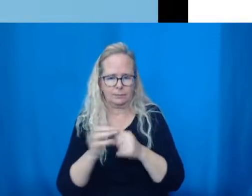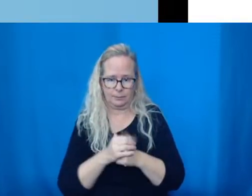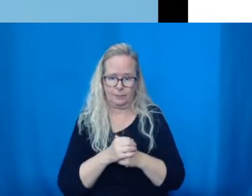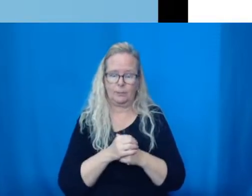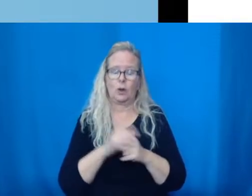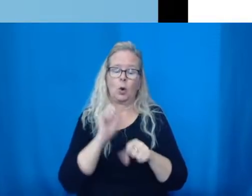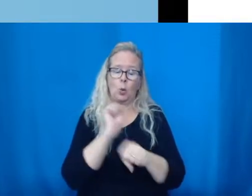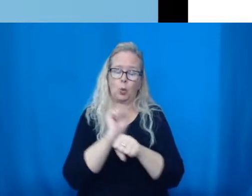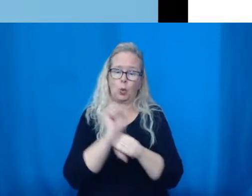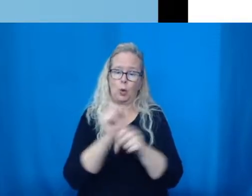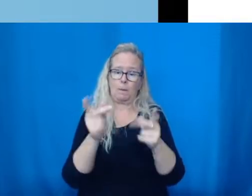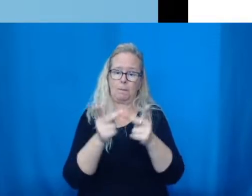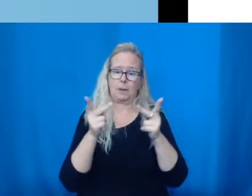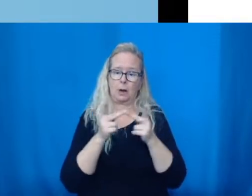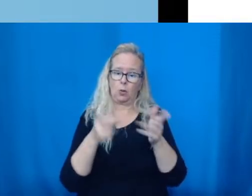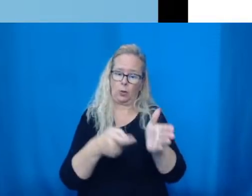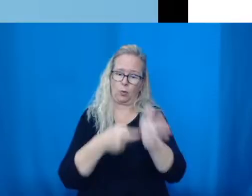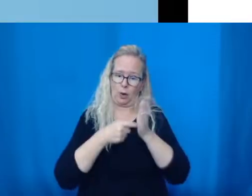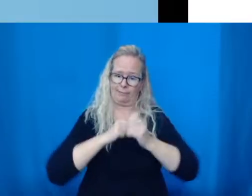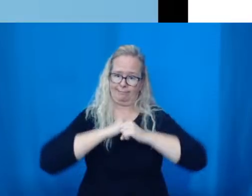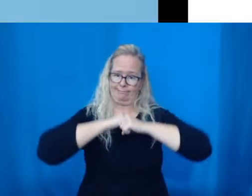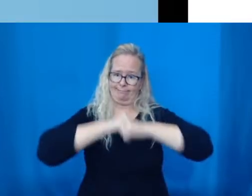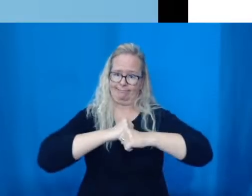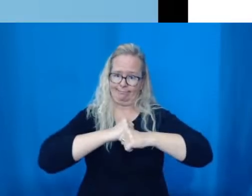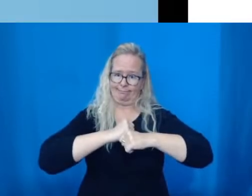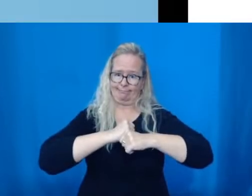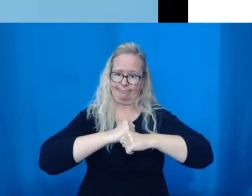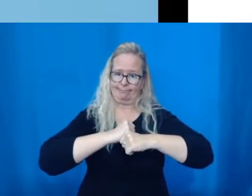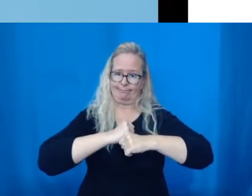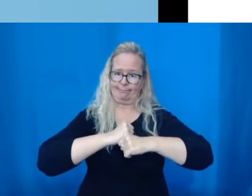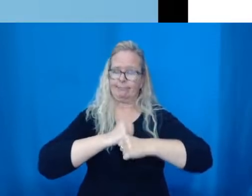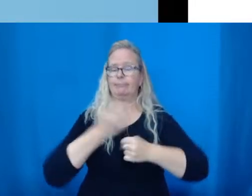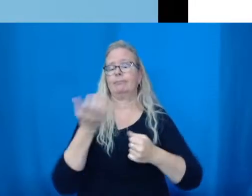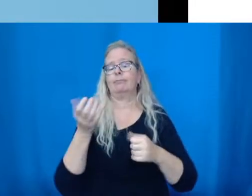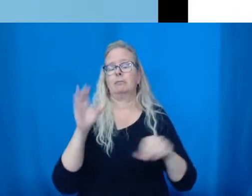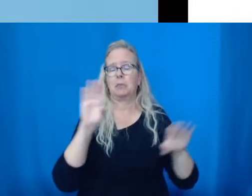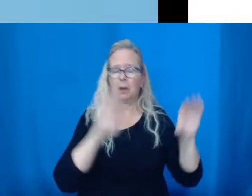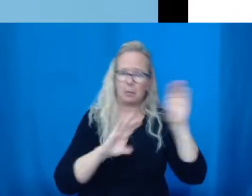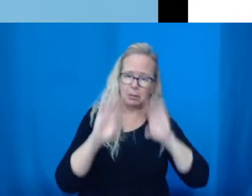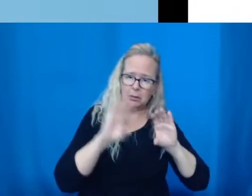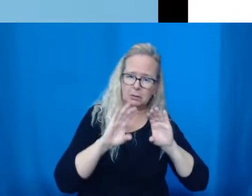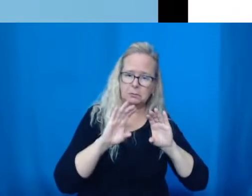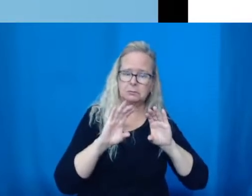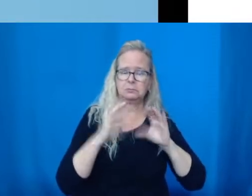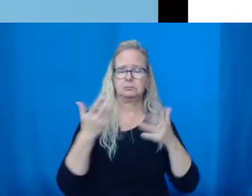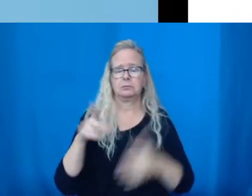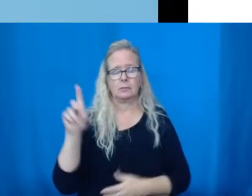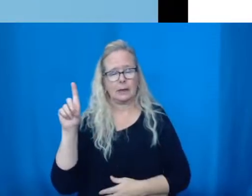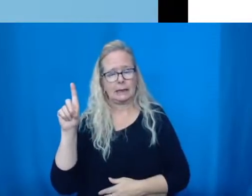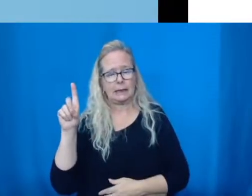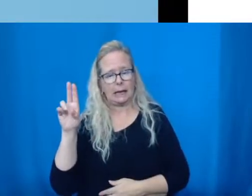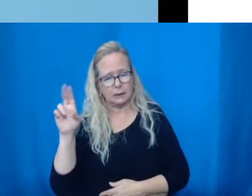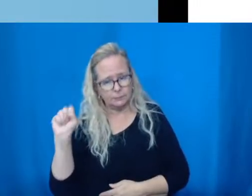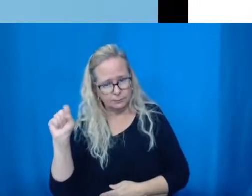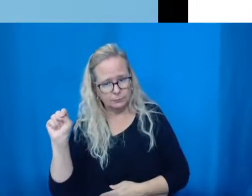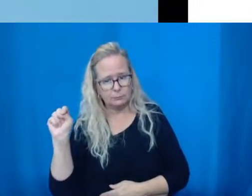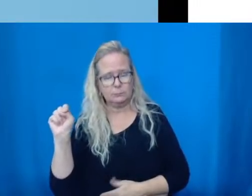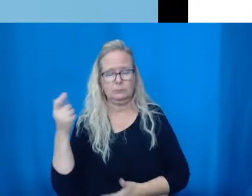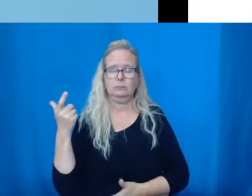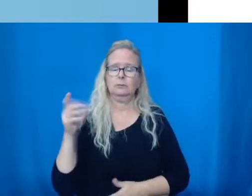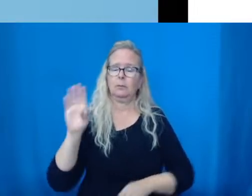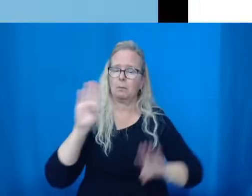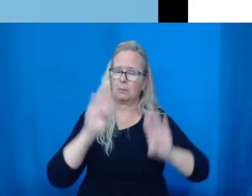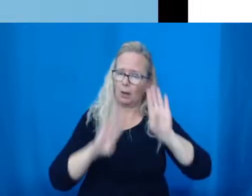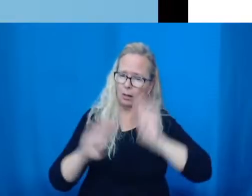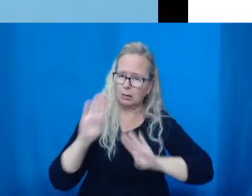traditional chemical or dust sorts of hazards, as well as biological hazards. It is necessary to use an